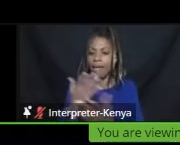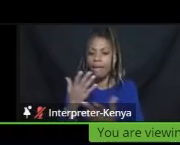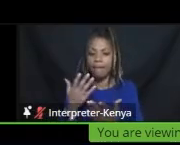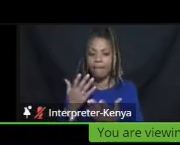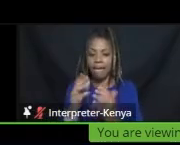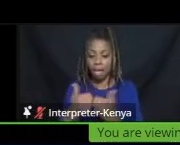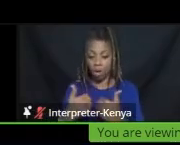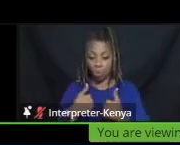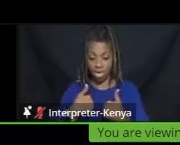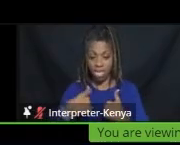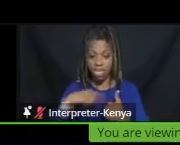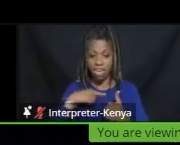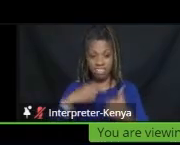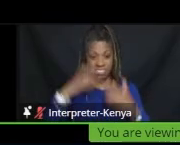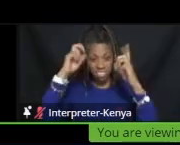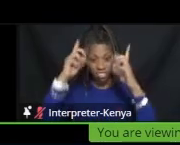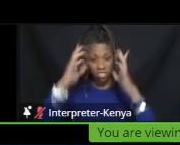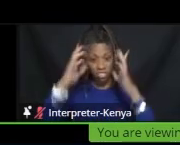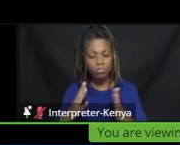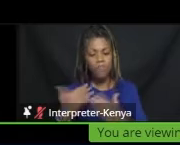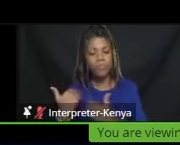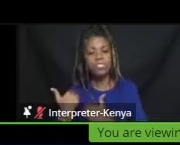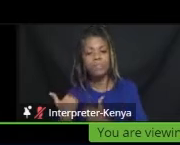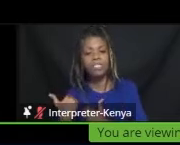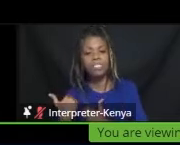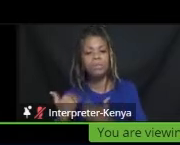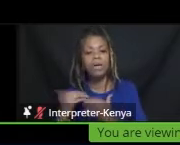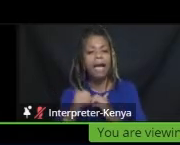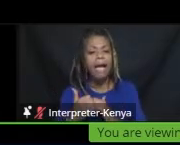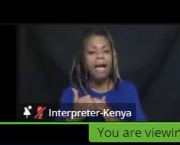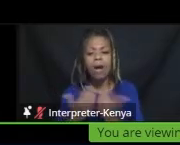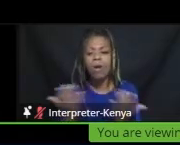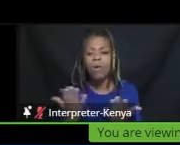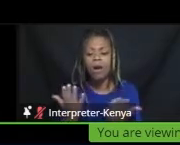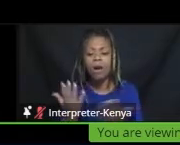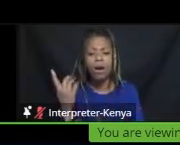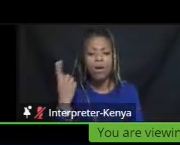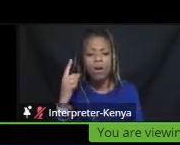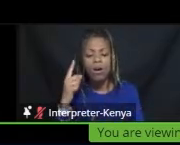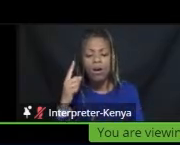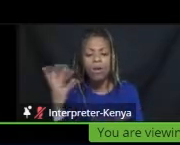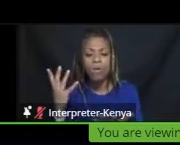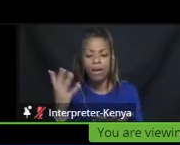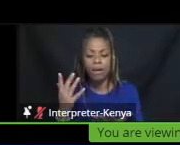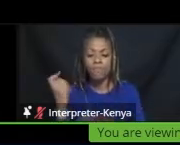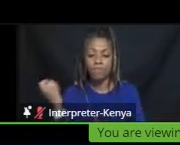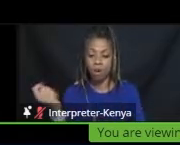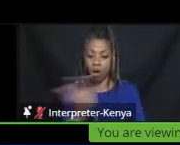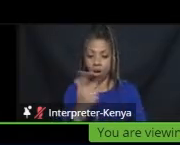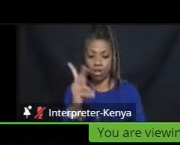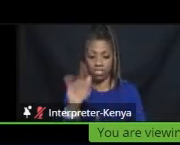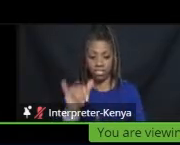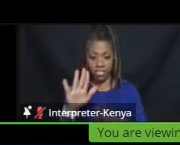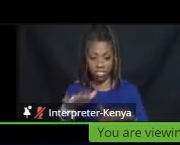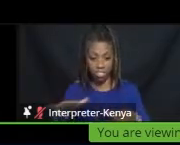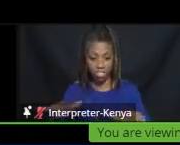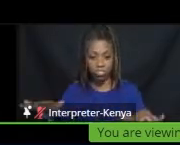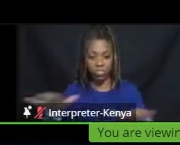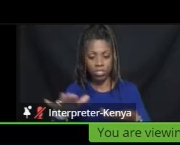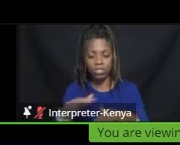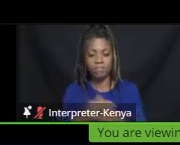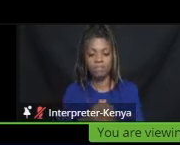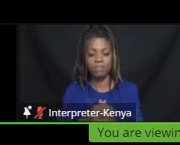to the high promise of offering a quality education to each and all of Kentucky's children over the next couple of